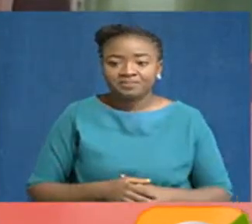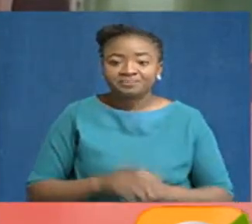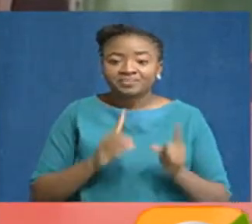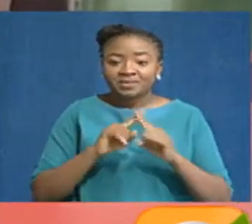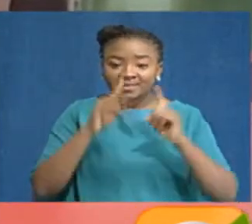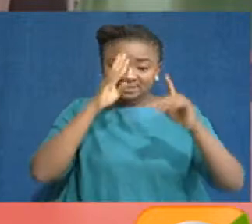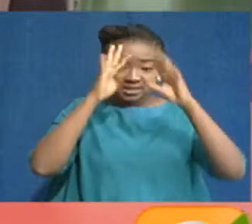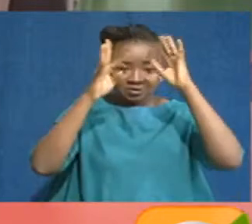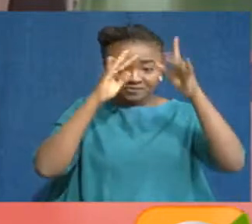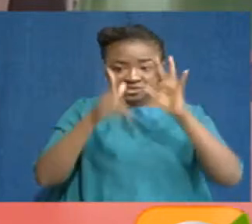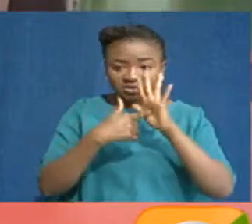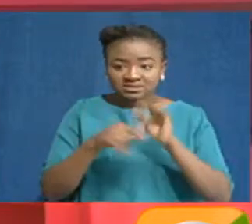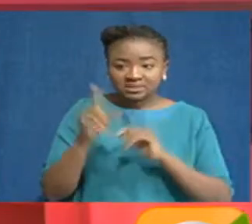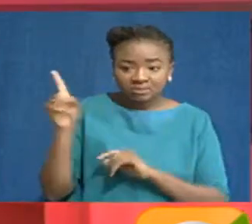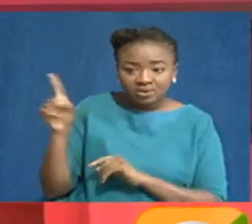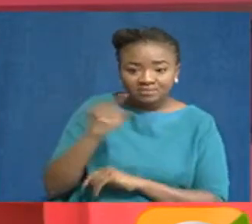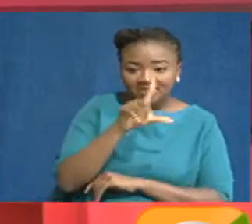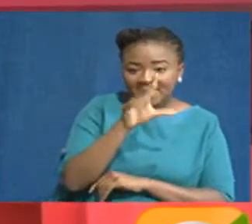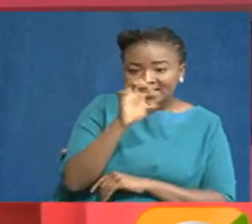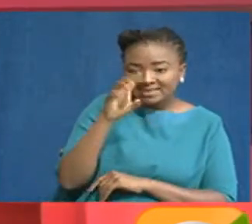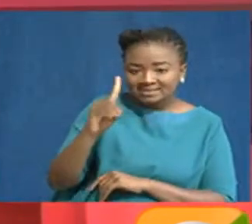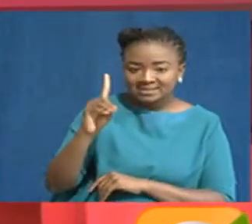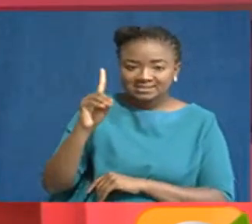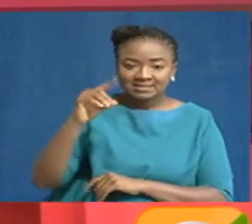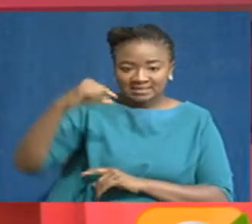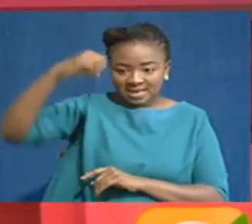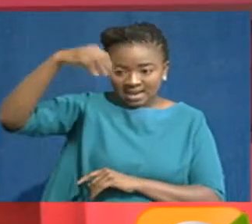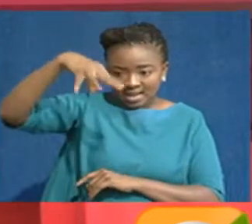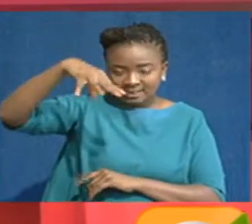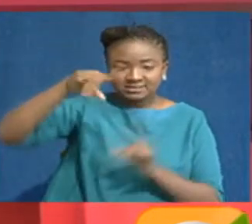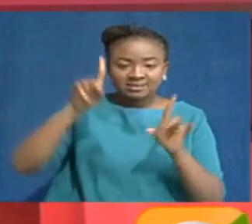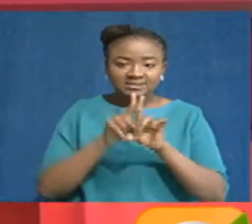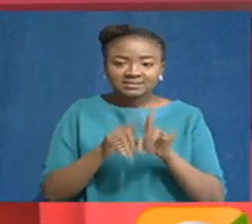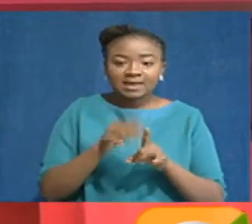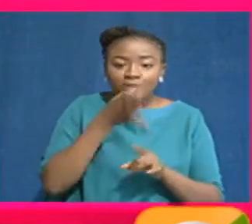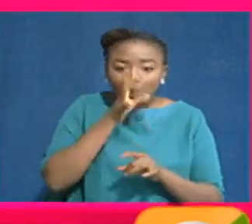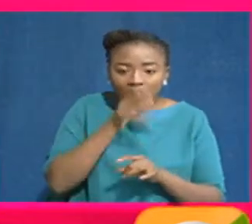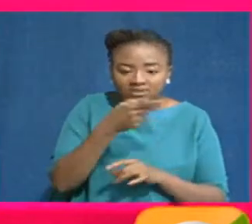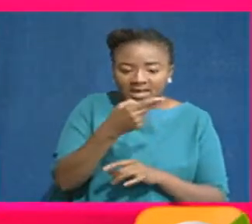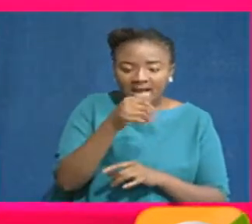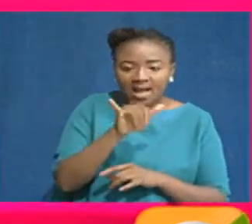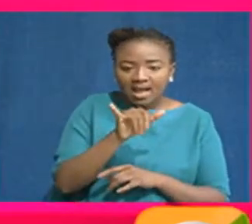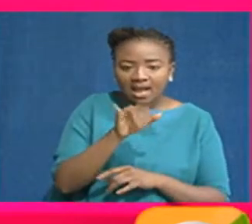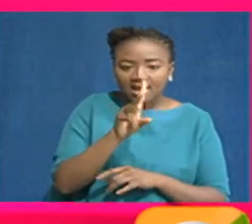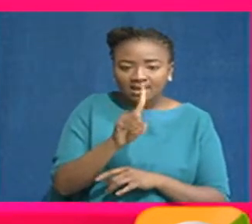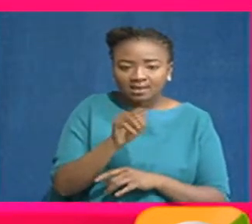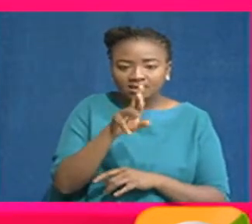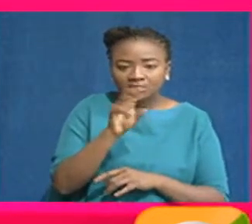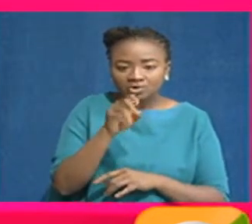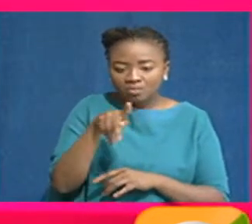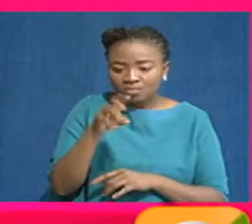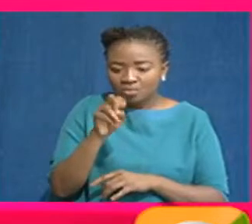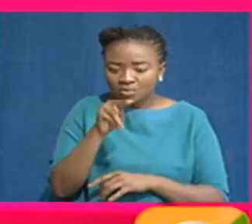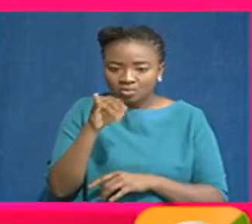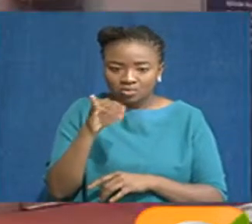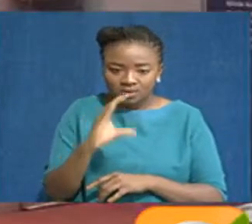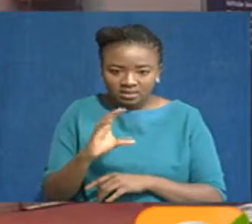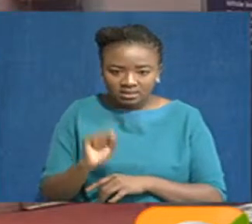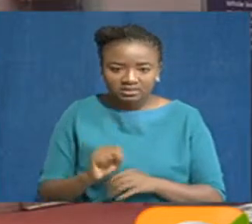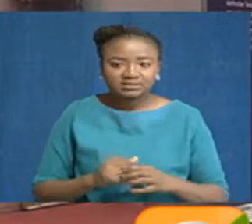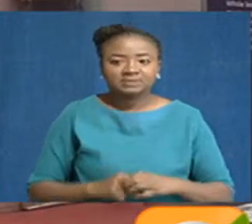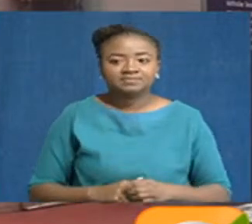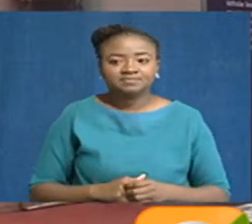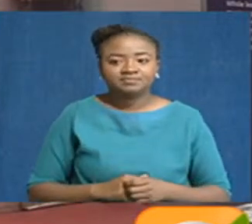Innovations like LED lighting and hydroponic systems allow plants to thrive with minimal water and energy use.